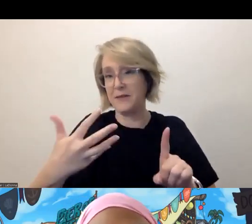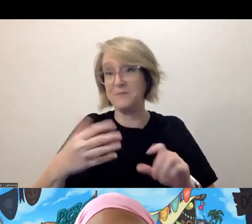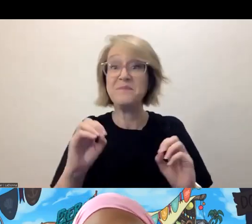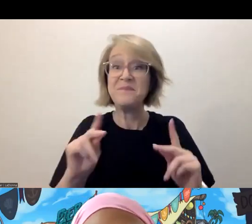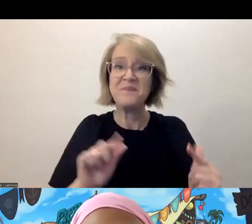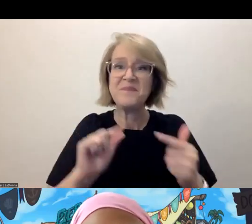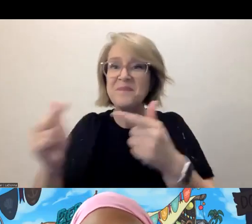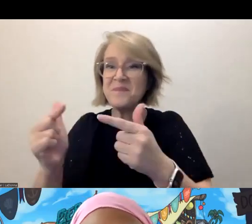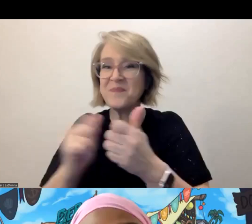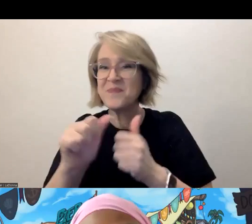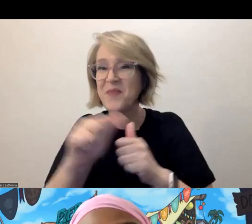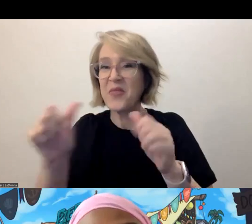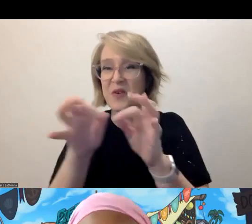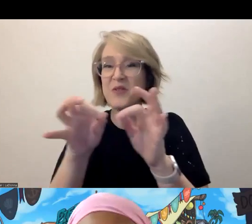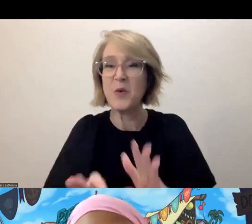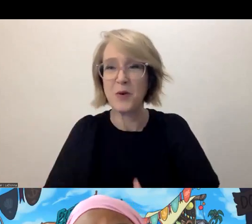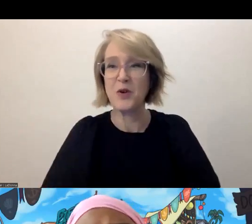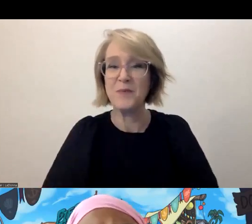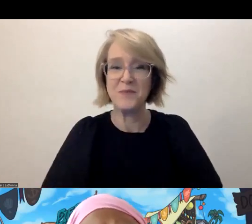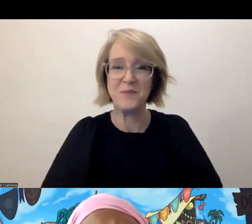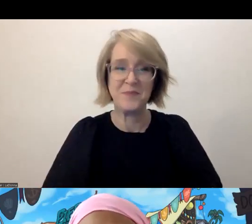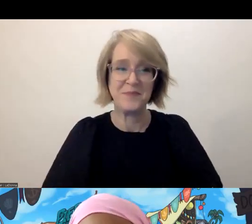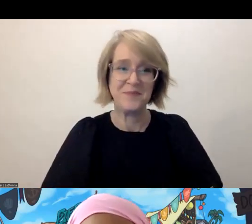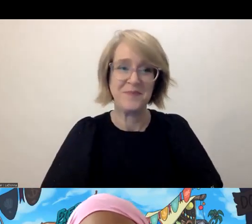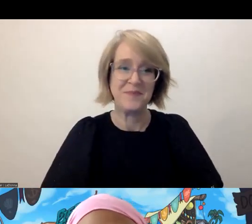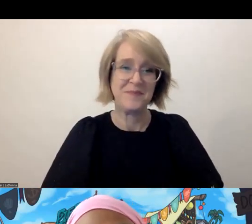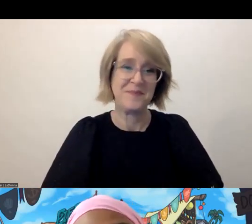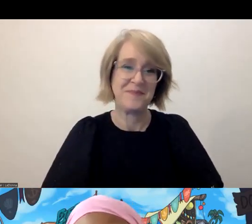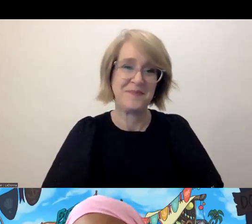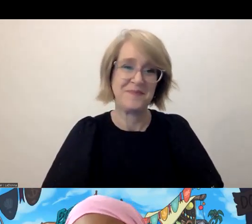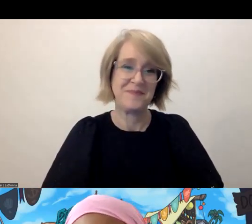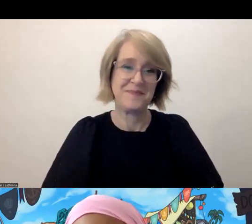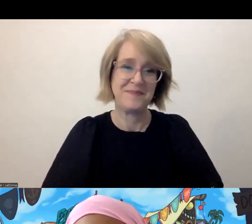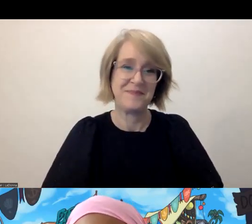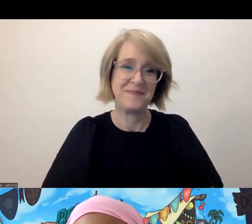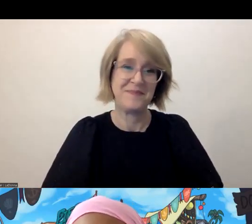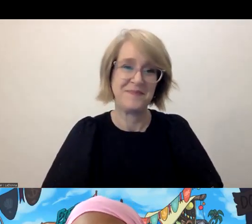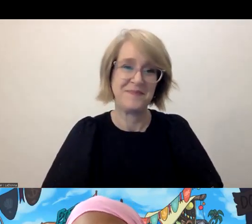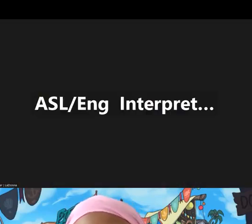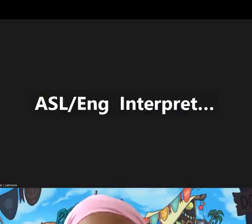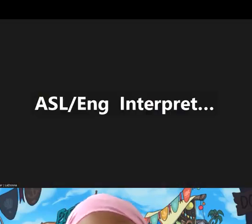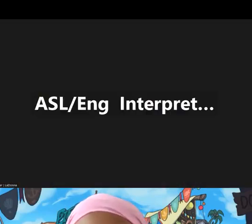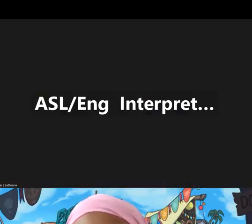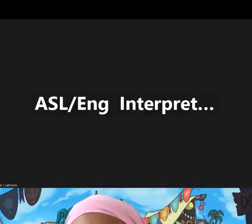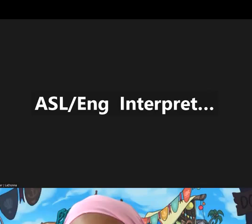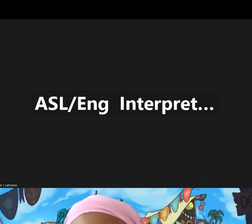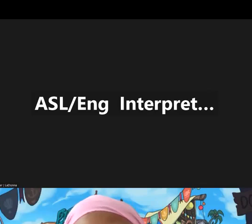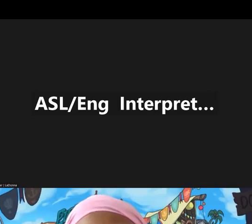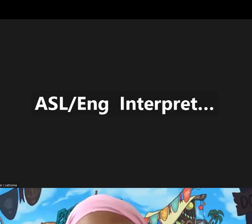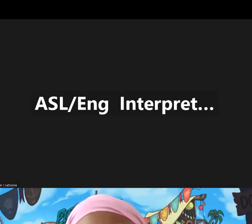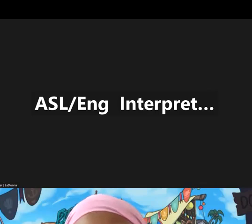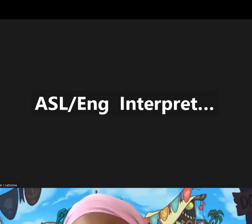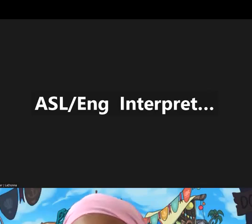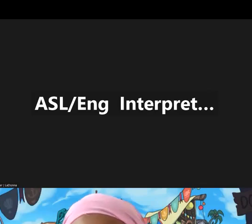wouldn't we have to also talk about, does this work? We talk about a lot of great innovations, great things that we do. So the next slide, we talk about